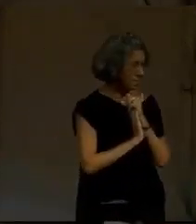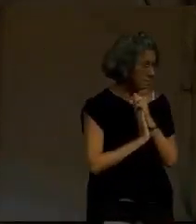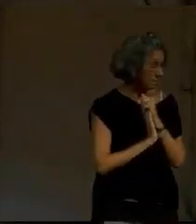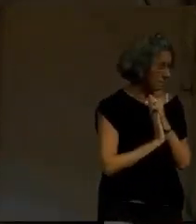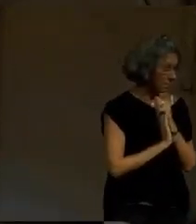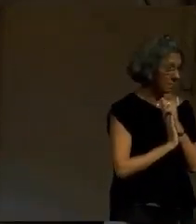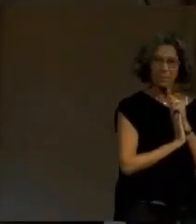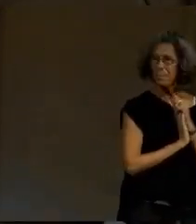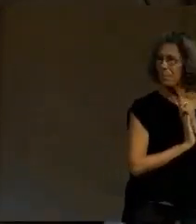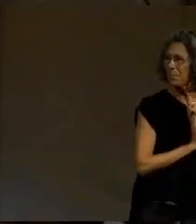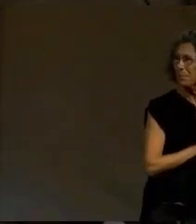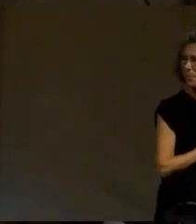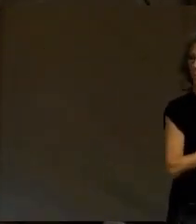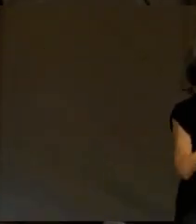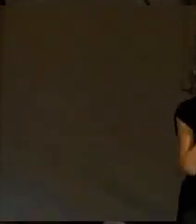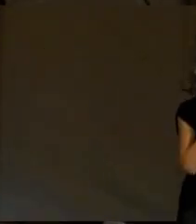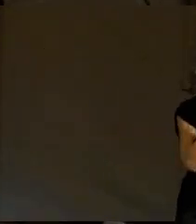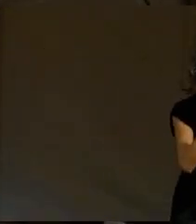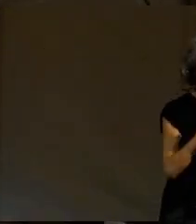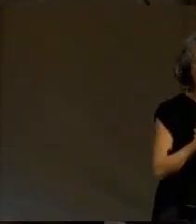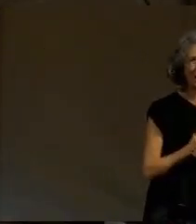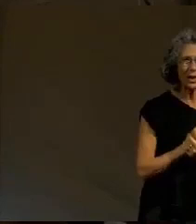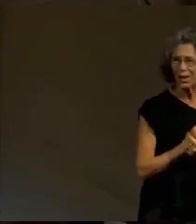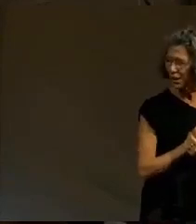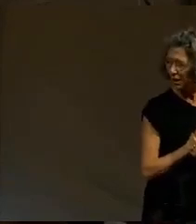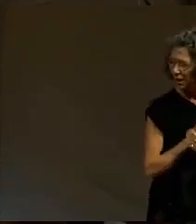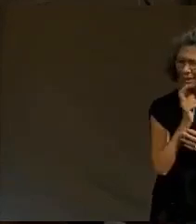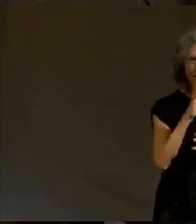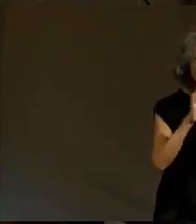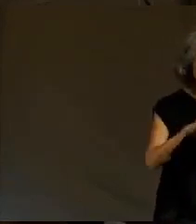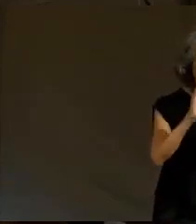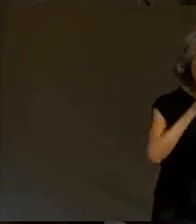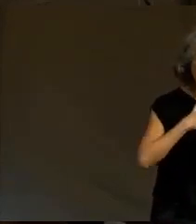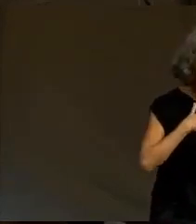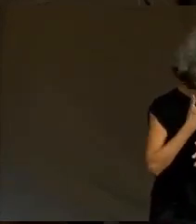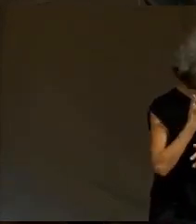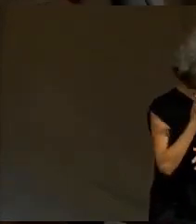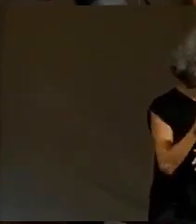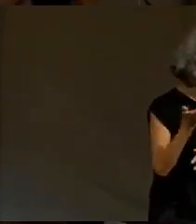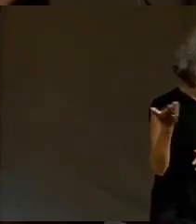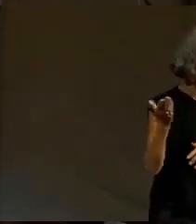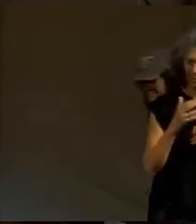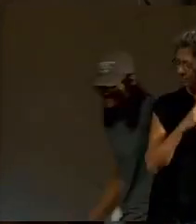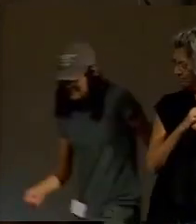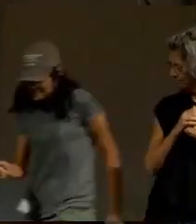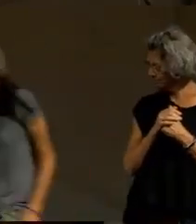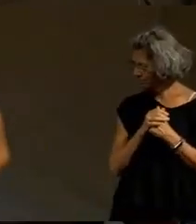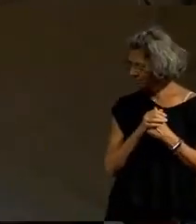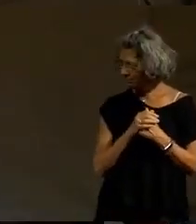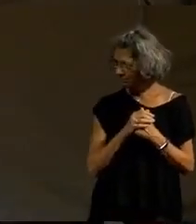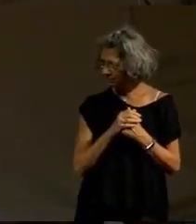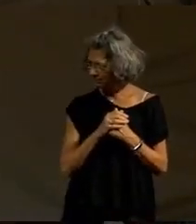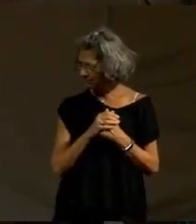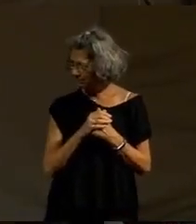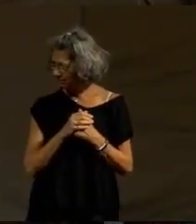Thanks so much. Gotta find my gizmo here. Where's my gizmo?